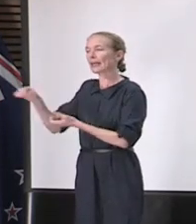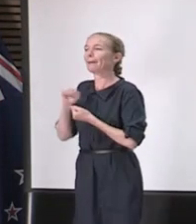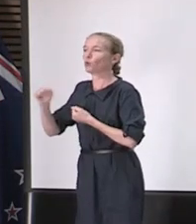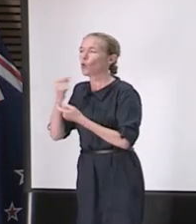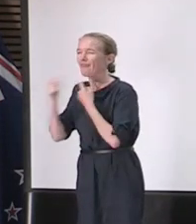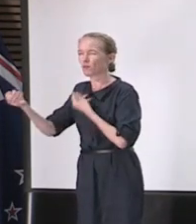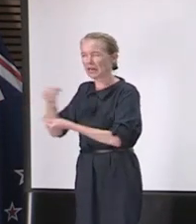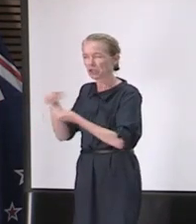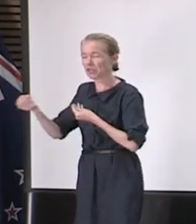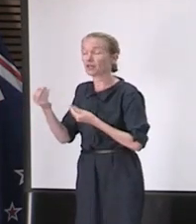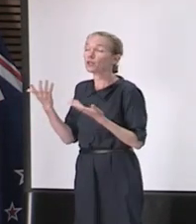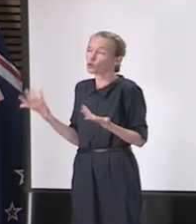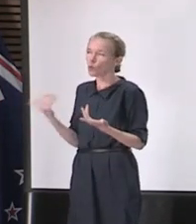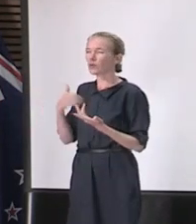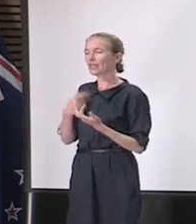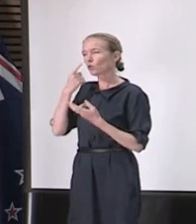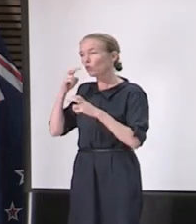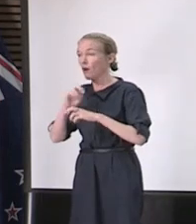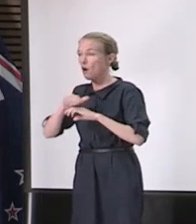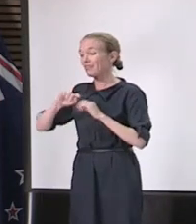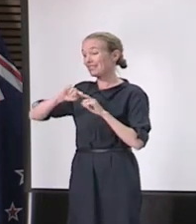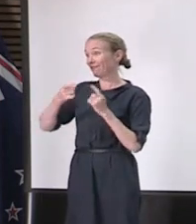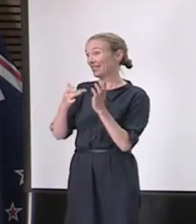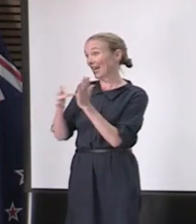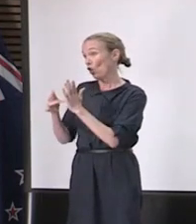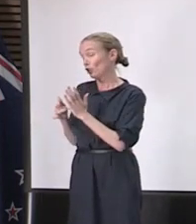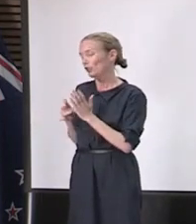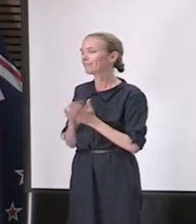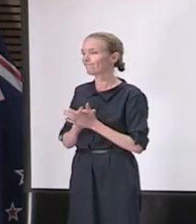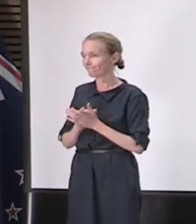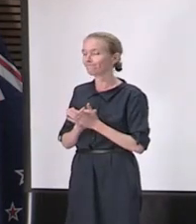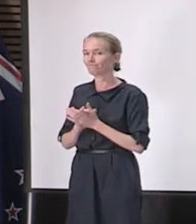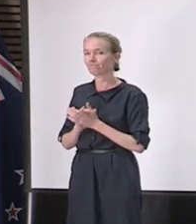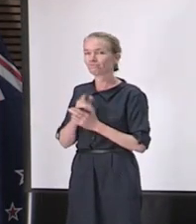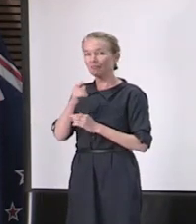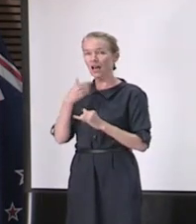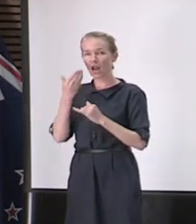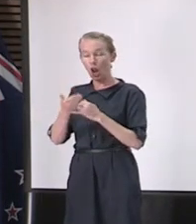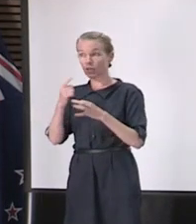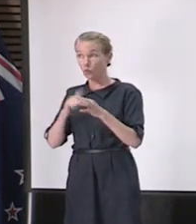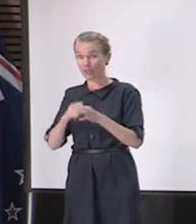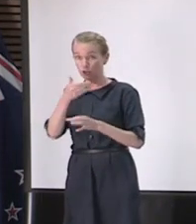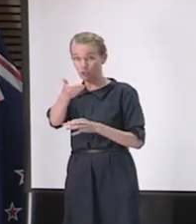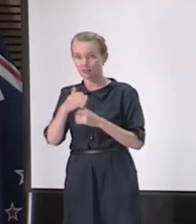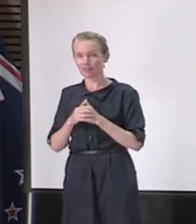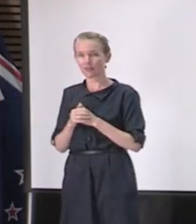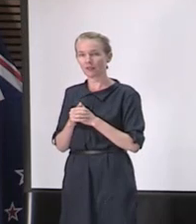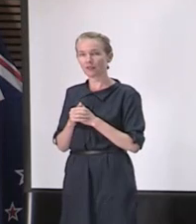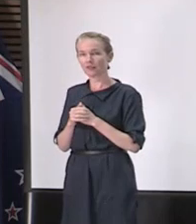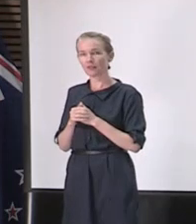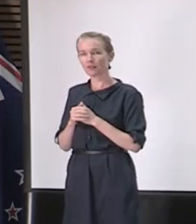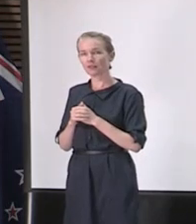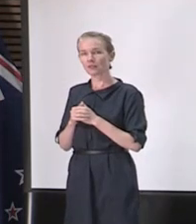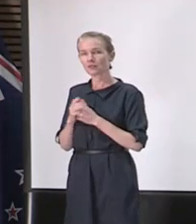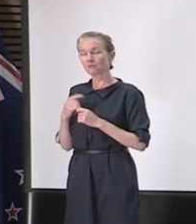those kinds of solutions are important alternatives. Last question, Jenna. Follow on that, what progress has been made on that national contact tracing